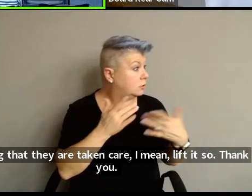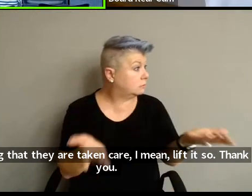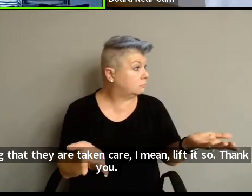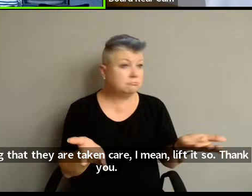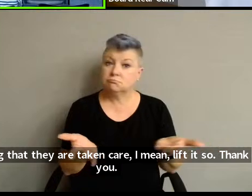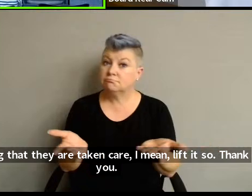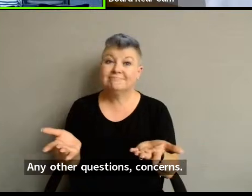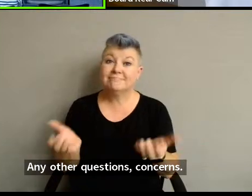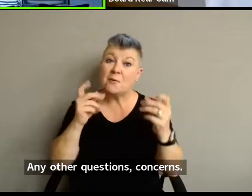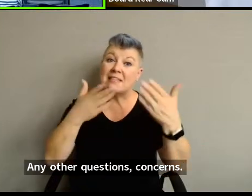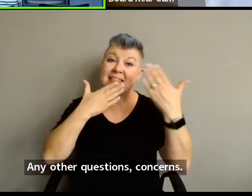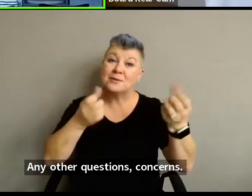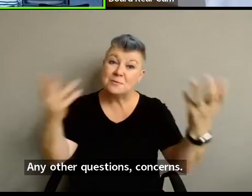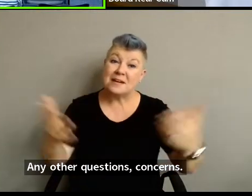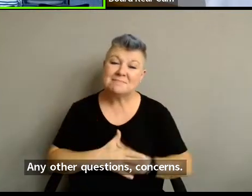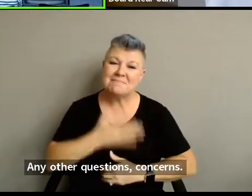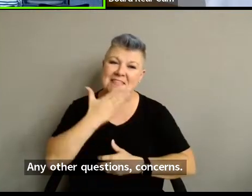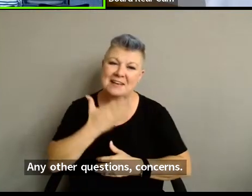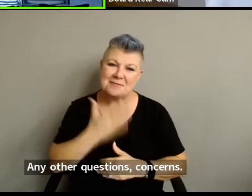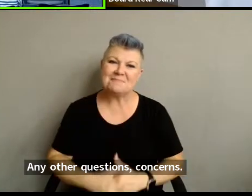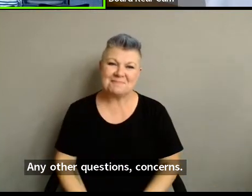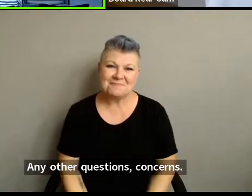Okay, thank you so much. Thank you. Thank you.